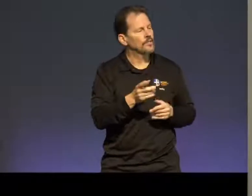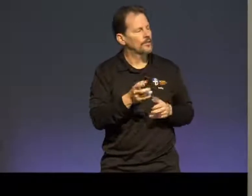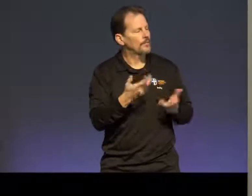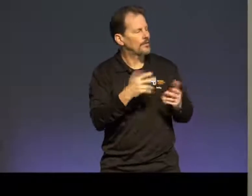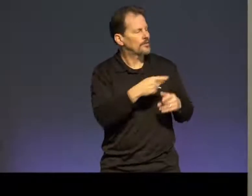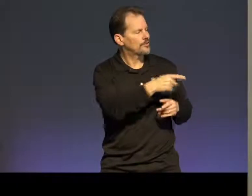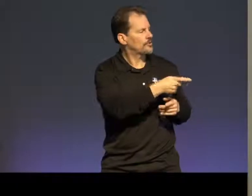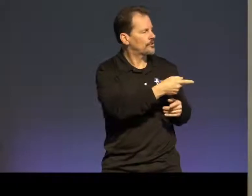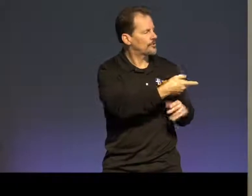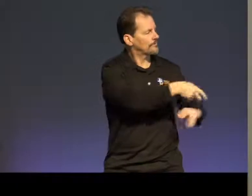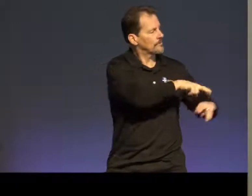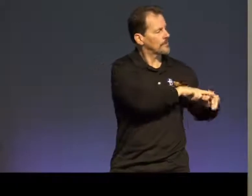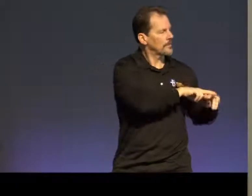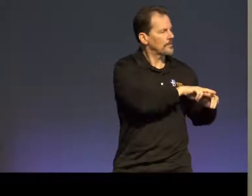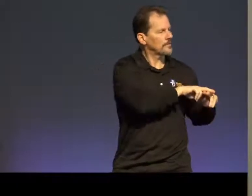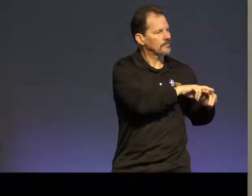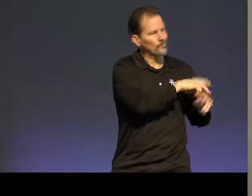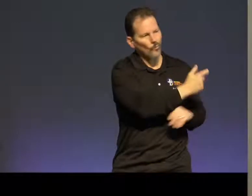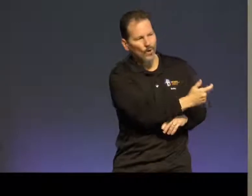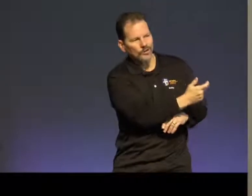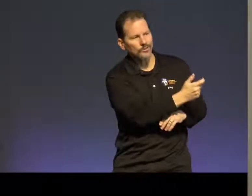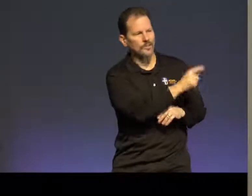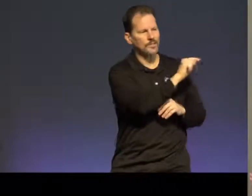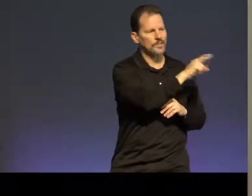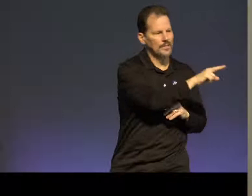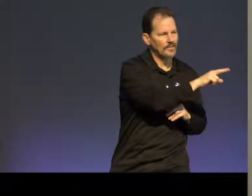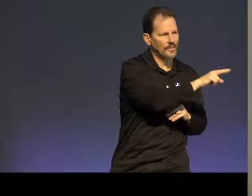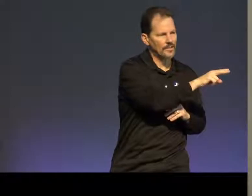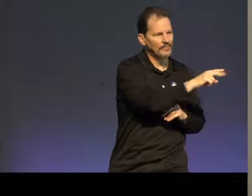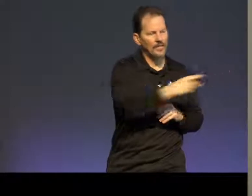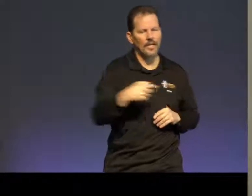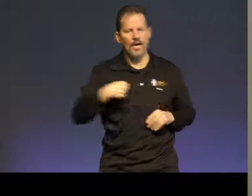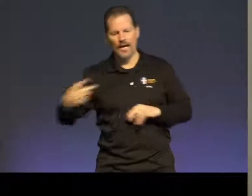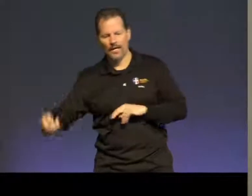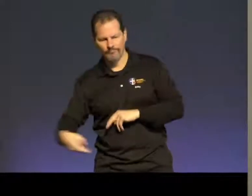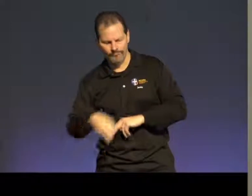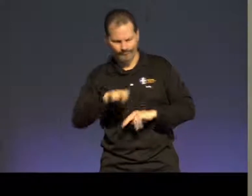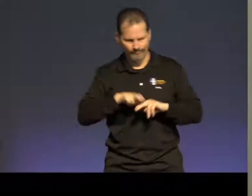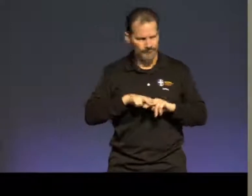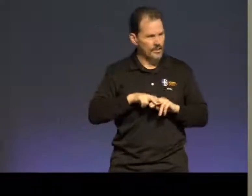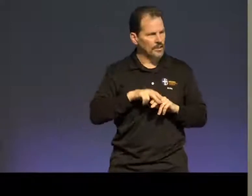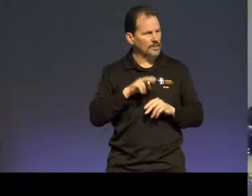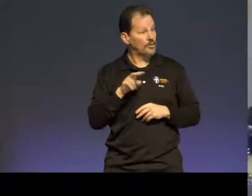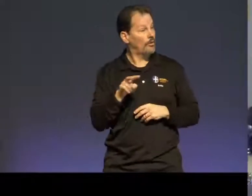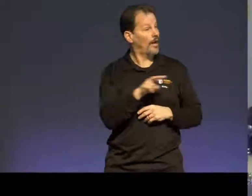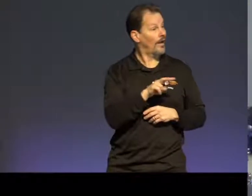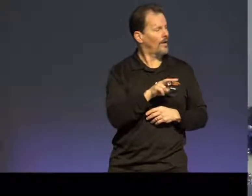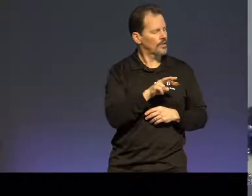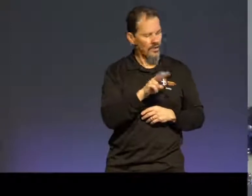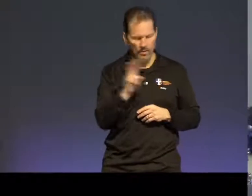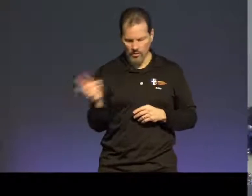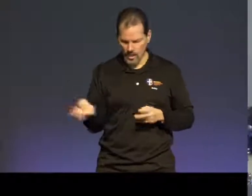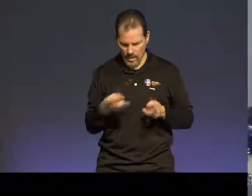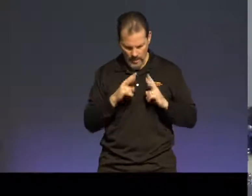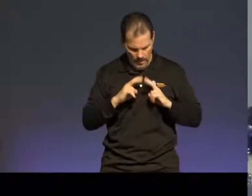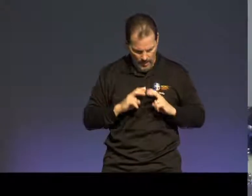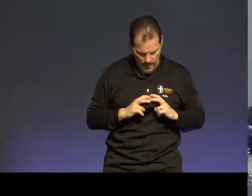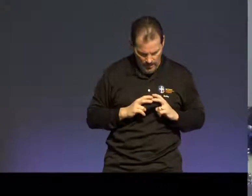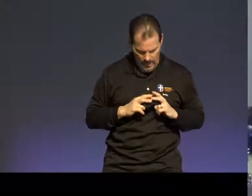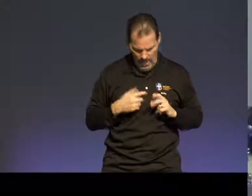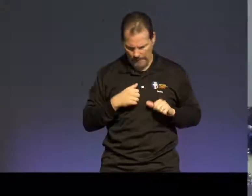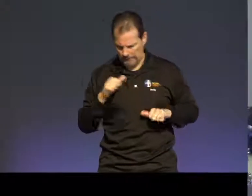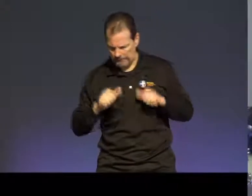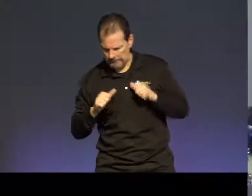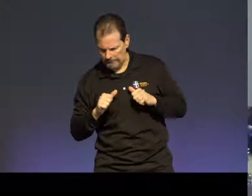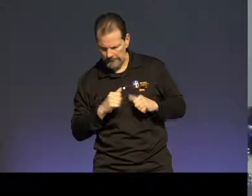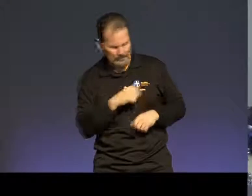the show is she wants to watch. And I'll roll up and immediately go into a self-evaluation stage where I start questioning myself, babe, did I do this right? Did I do that